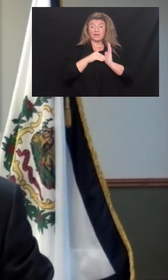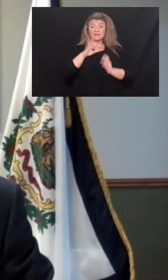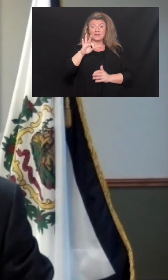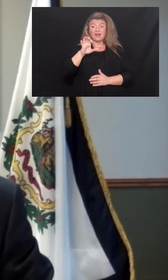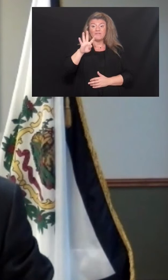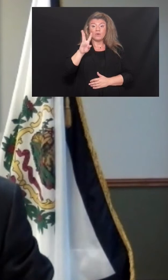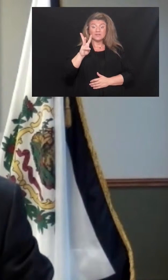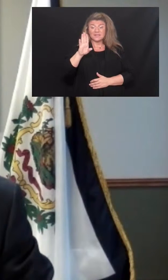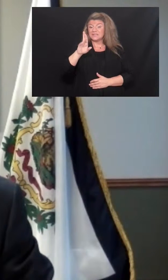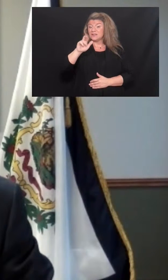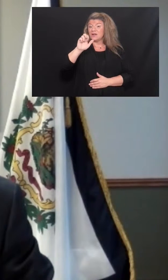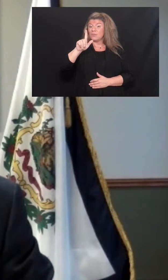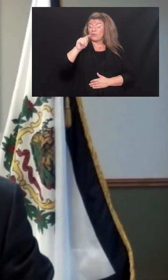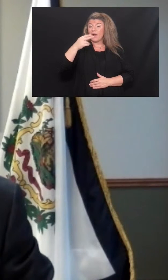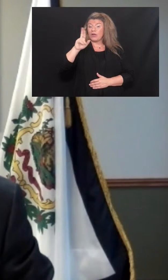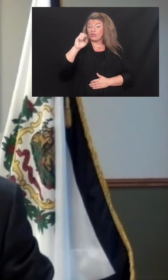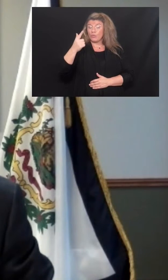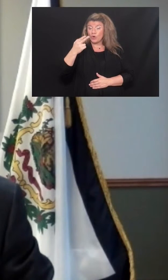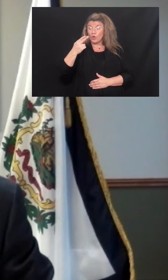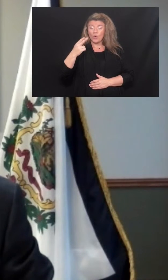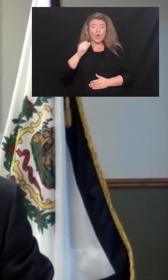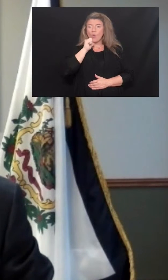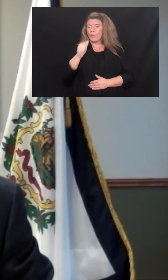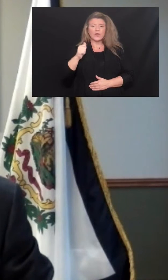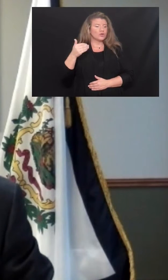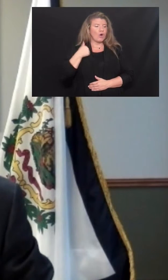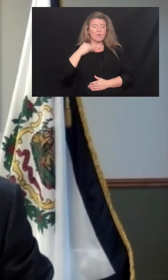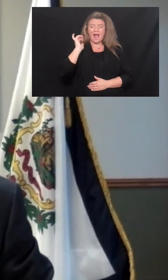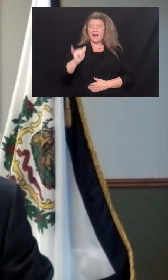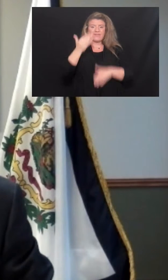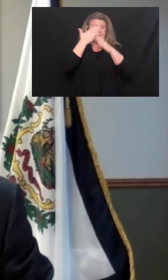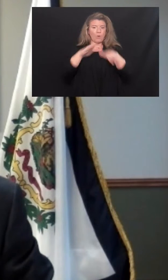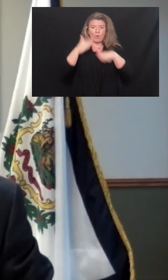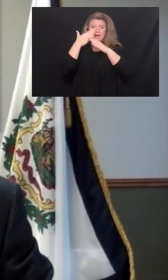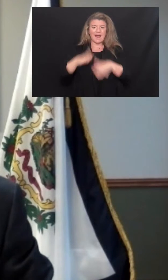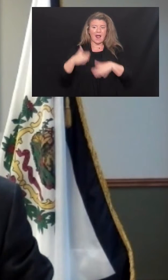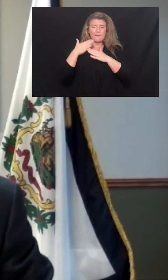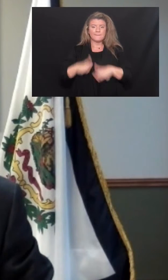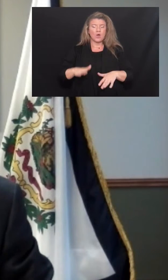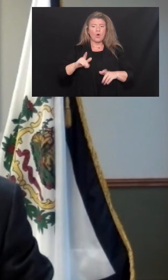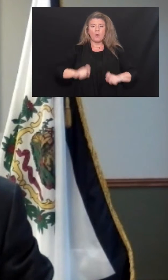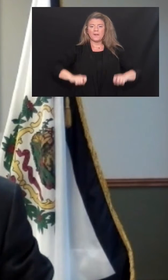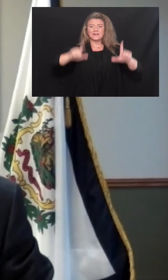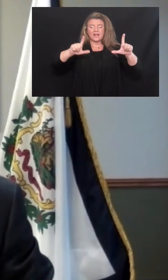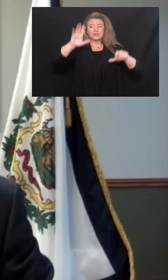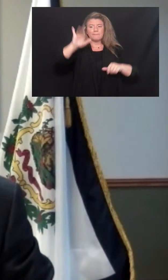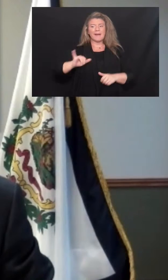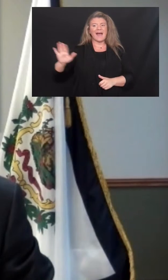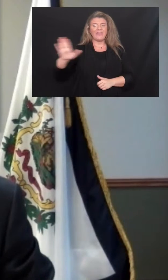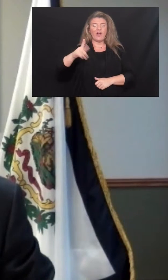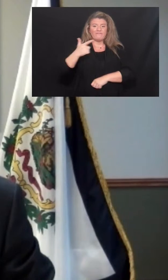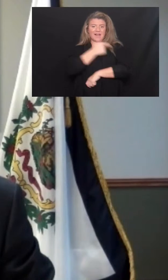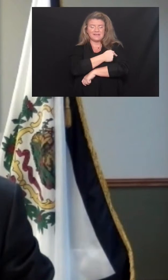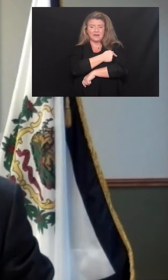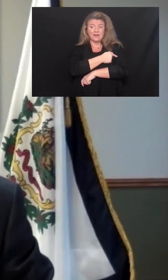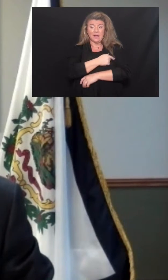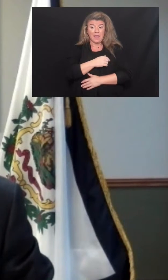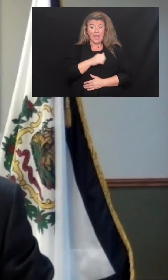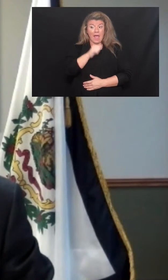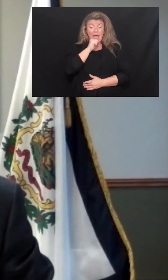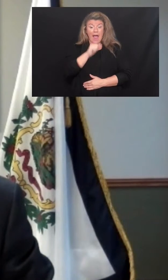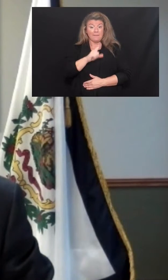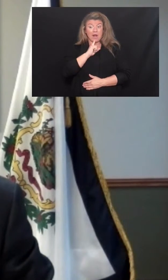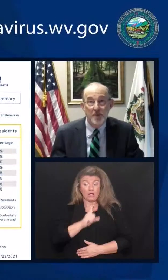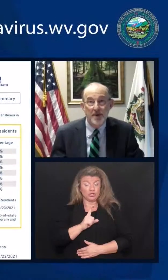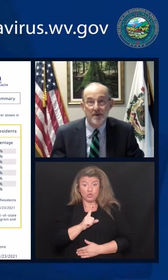3,926 breakthrough cases. We do not have that broken down at this point on the dashboard by vaccine. I'm not sure. I may have